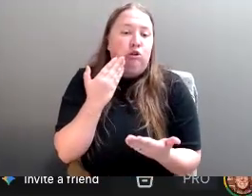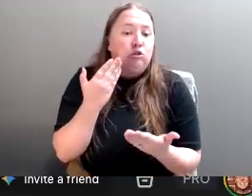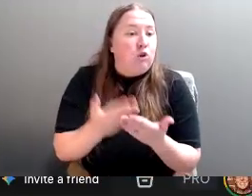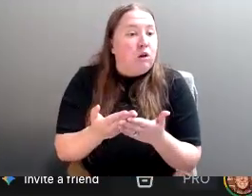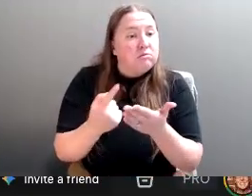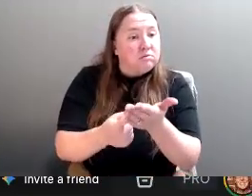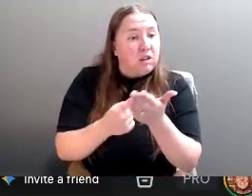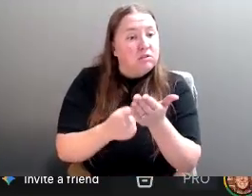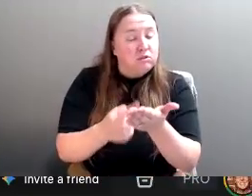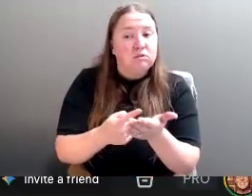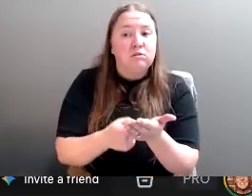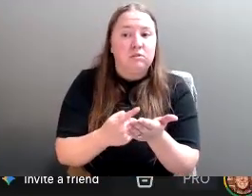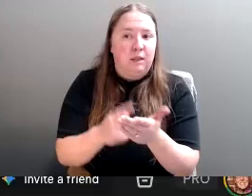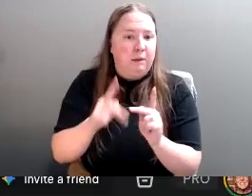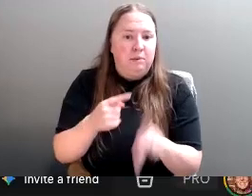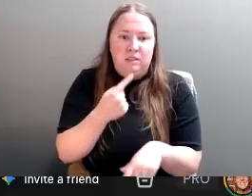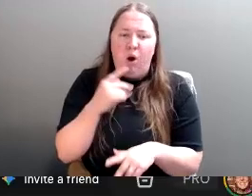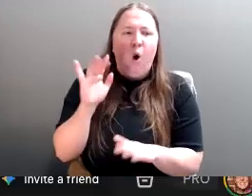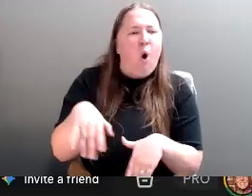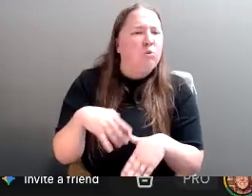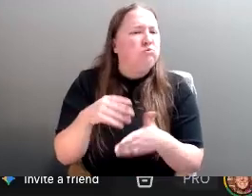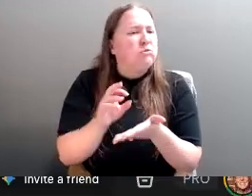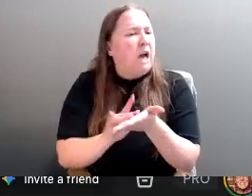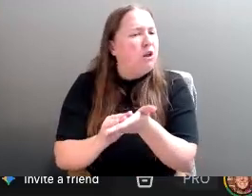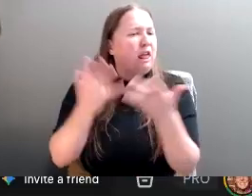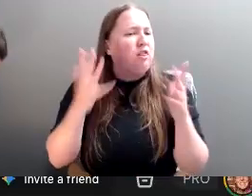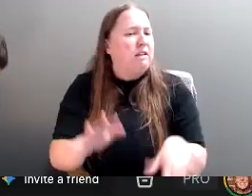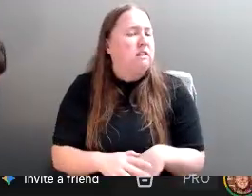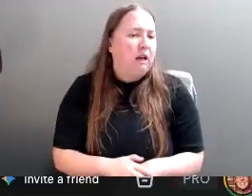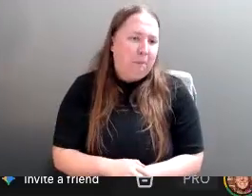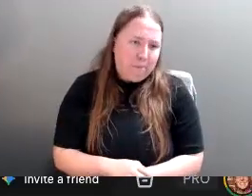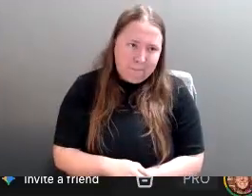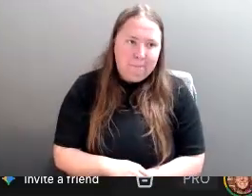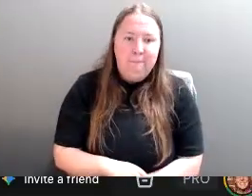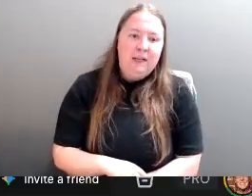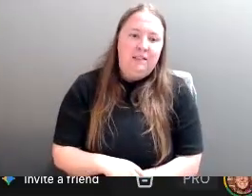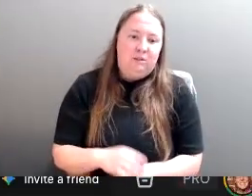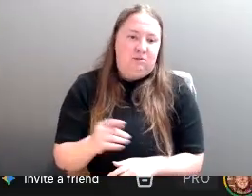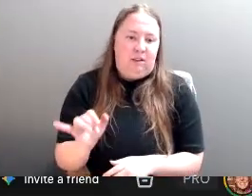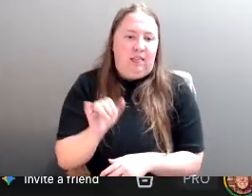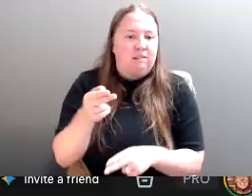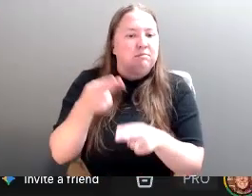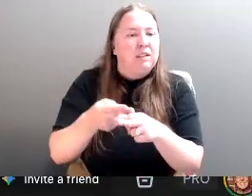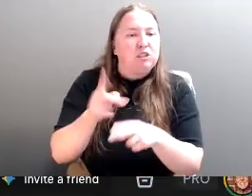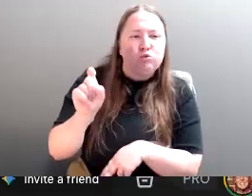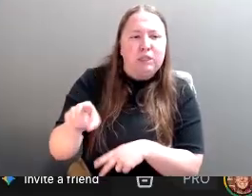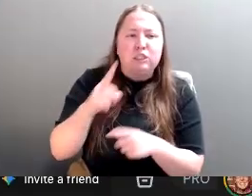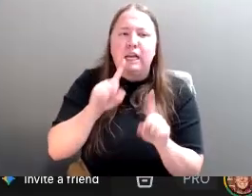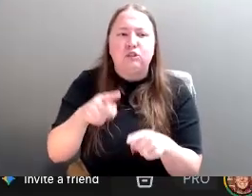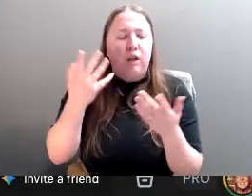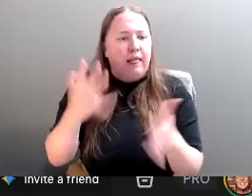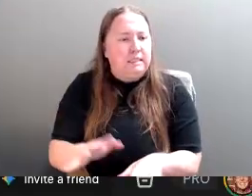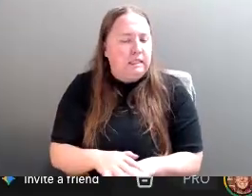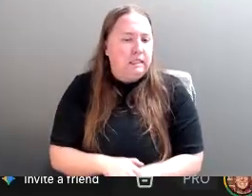talking point when, people will say that it's just a calculator that, is like kind of what I was mentioning about how it's just this QA that, we're